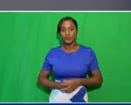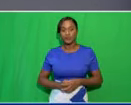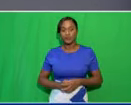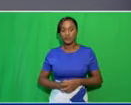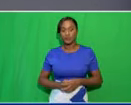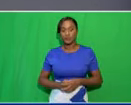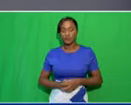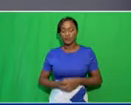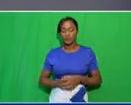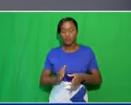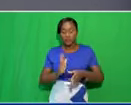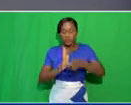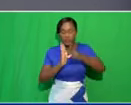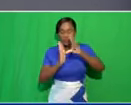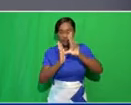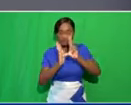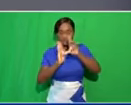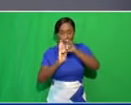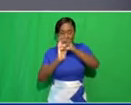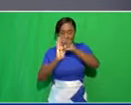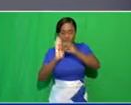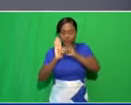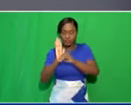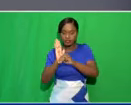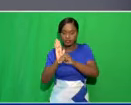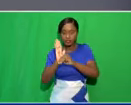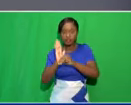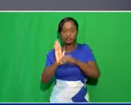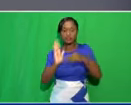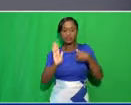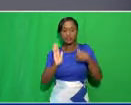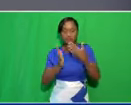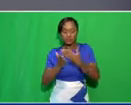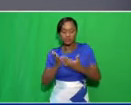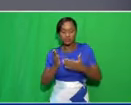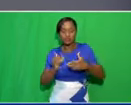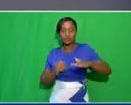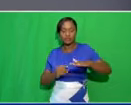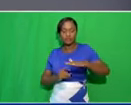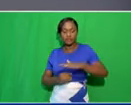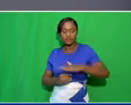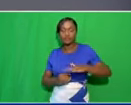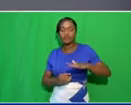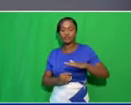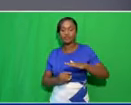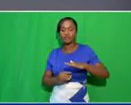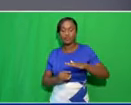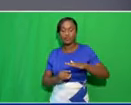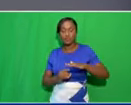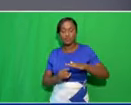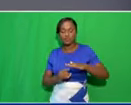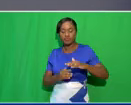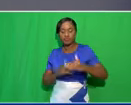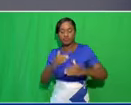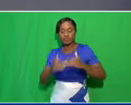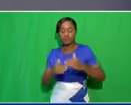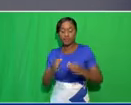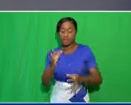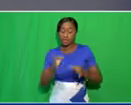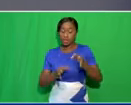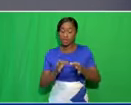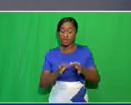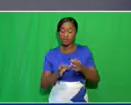in the review of the curriculum, we do have those areas mentioned going forward. So if one were to look